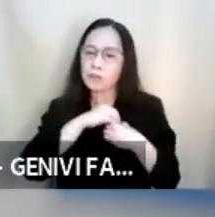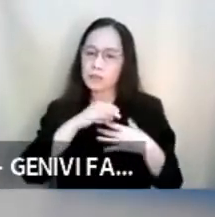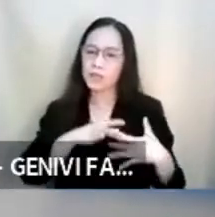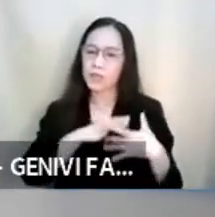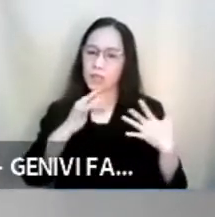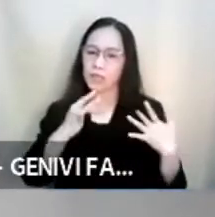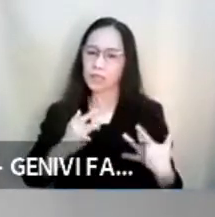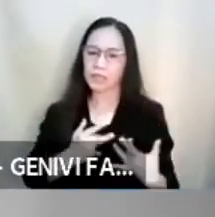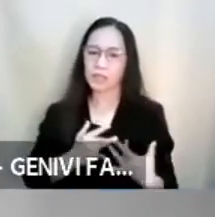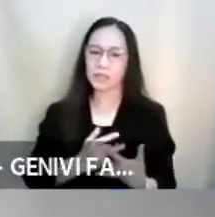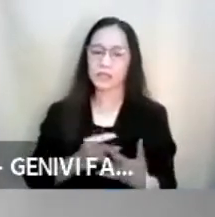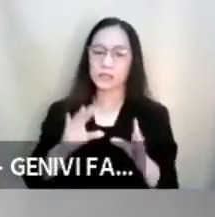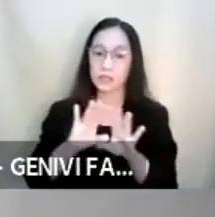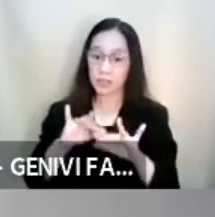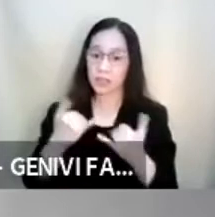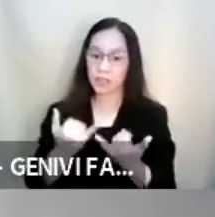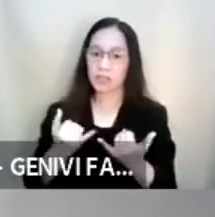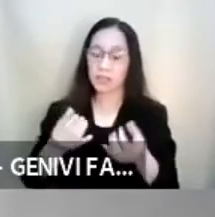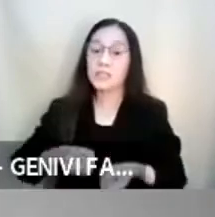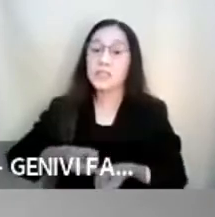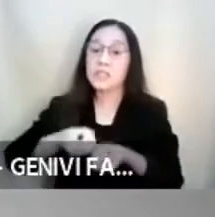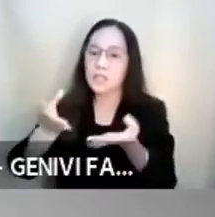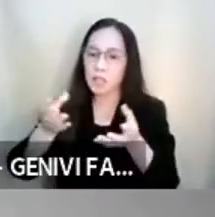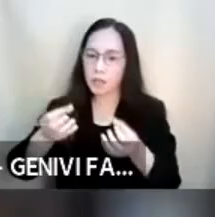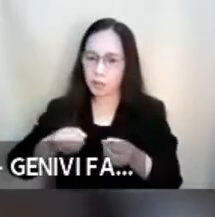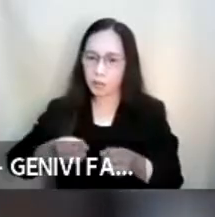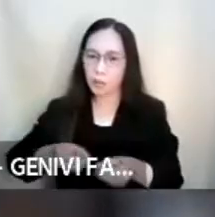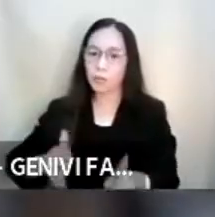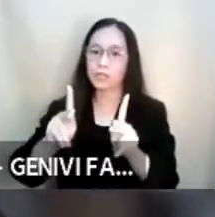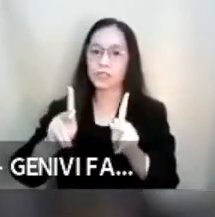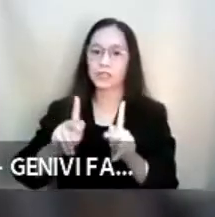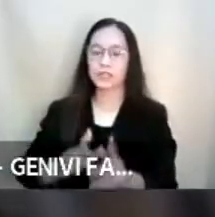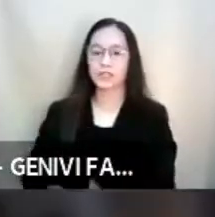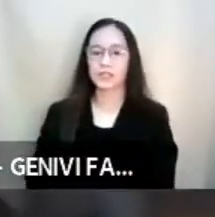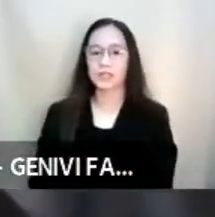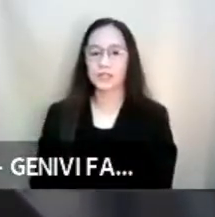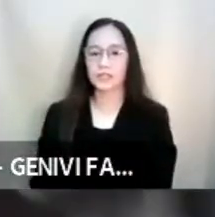there's a company who will give them this opportunity.